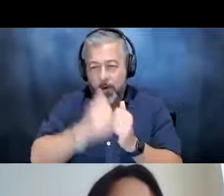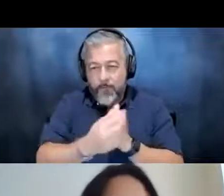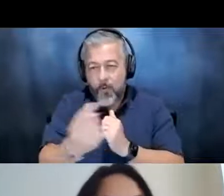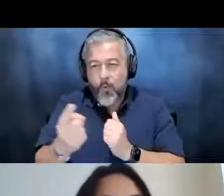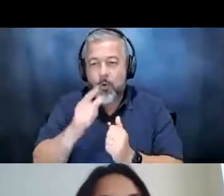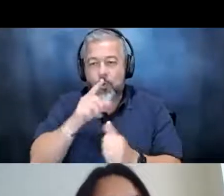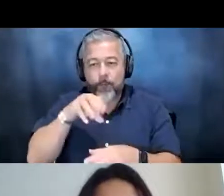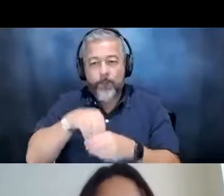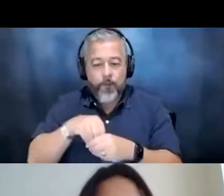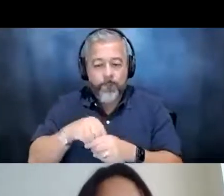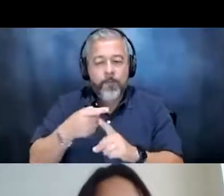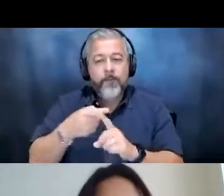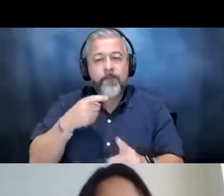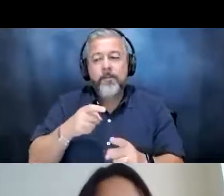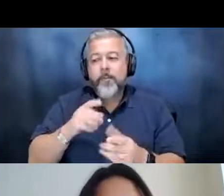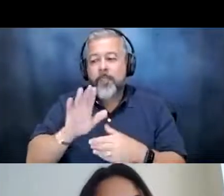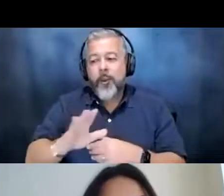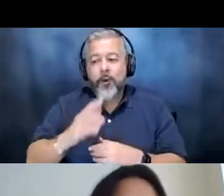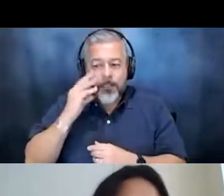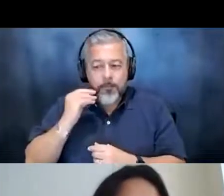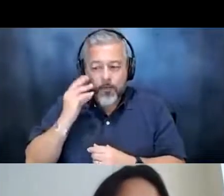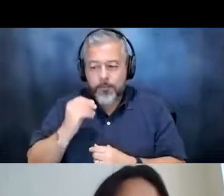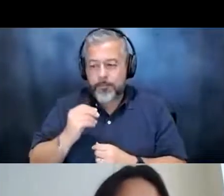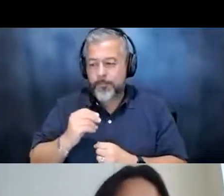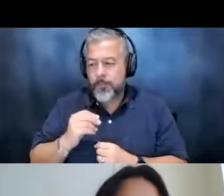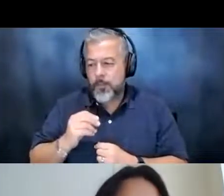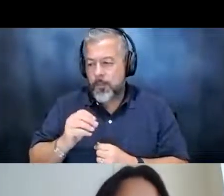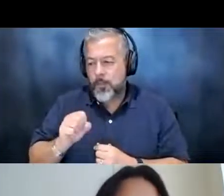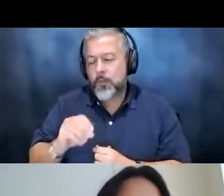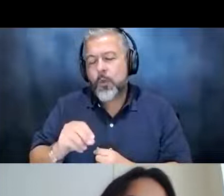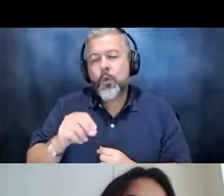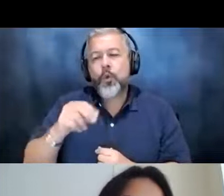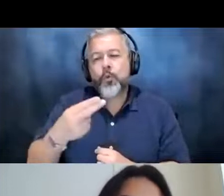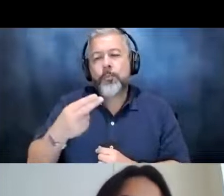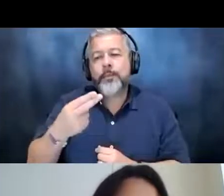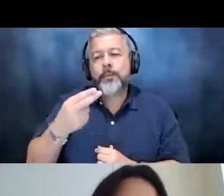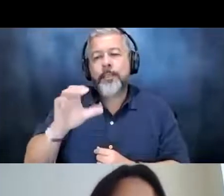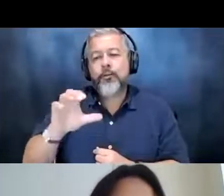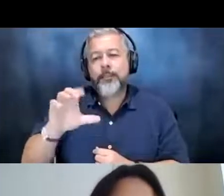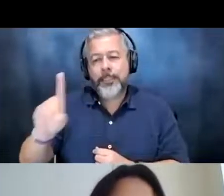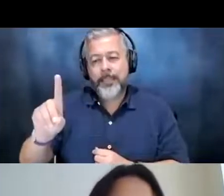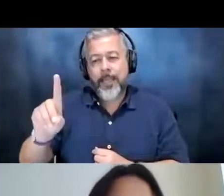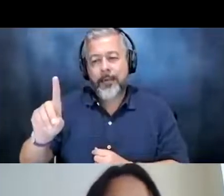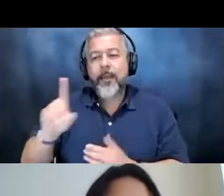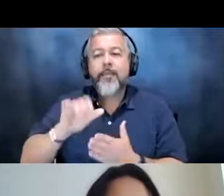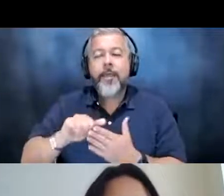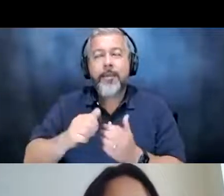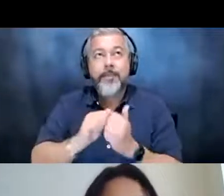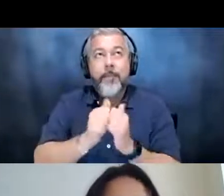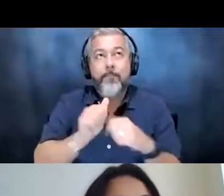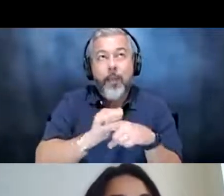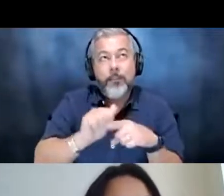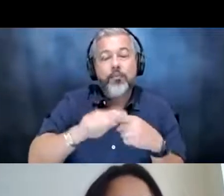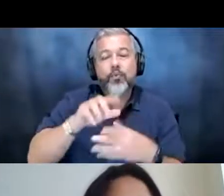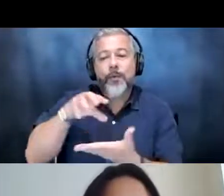involved based off of their experience. So human-centered design is the practice of capturing that information through tools and